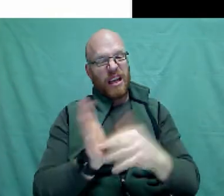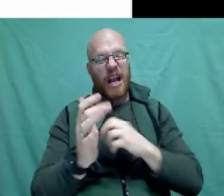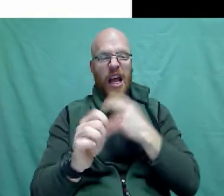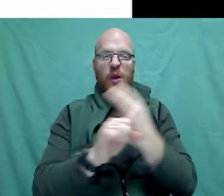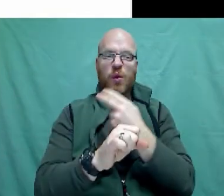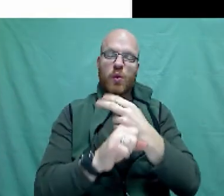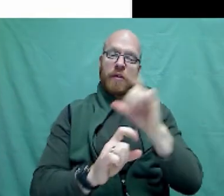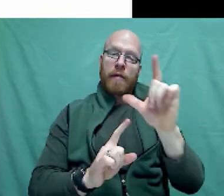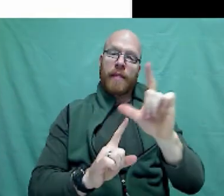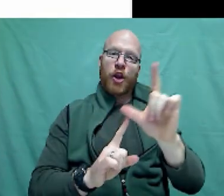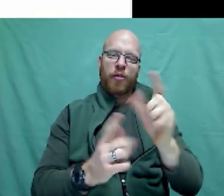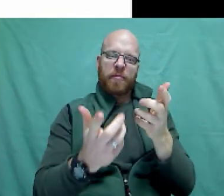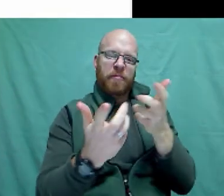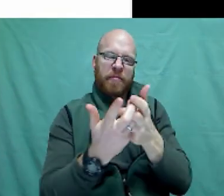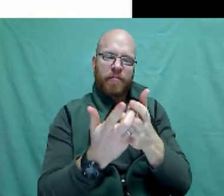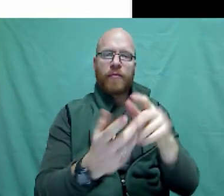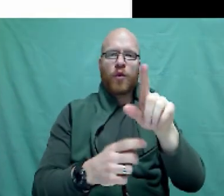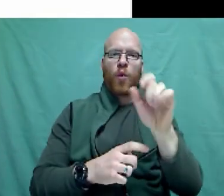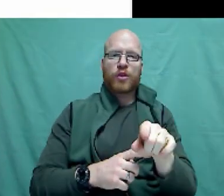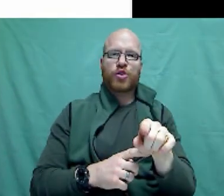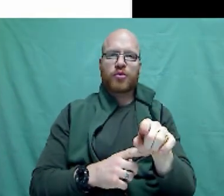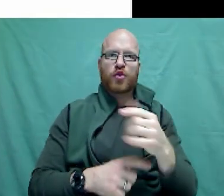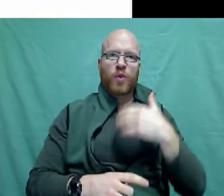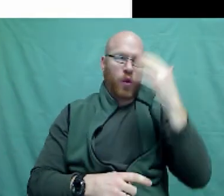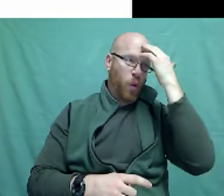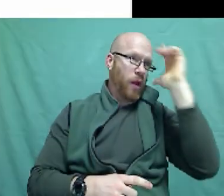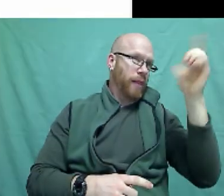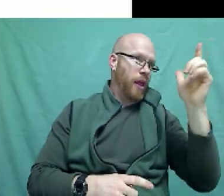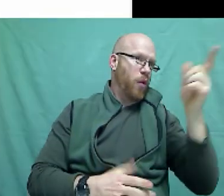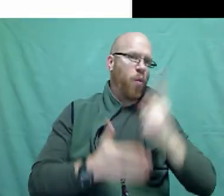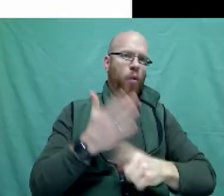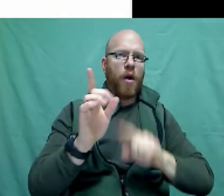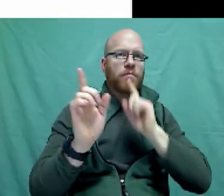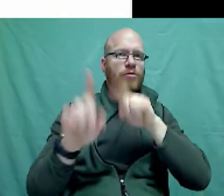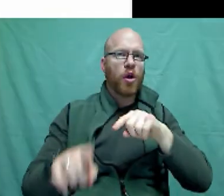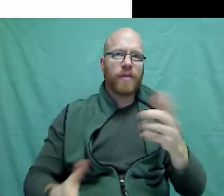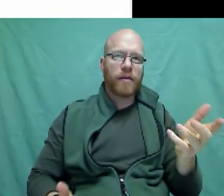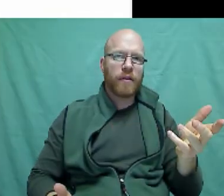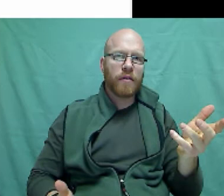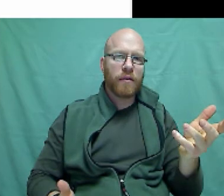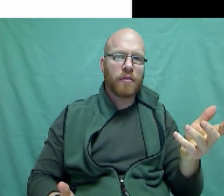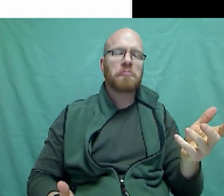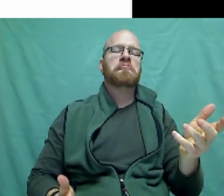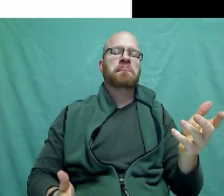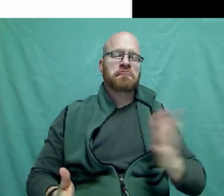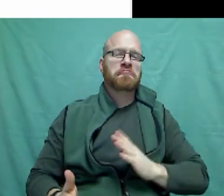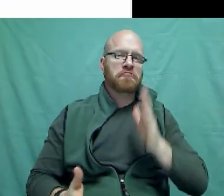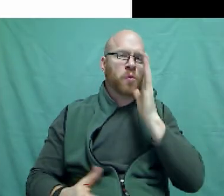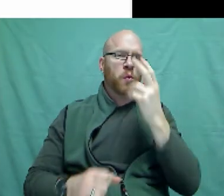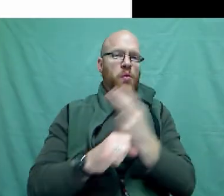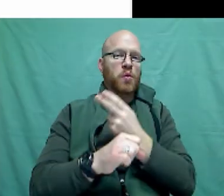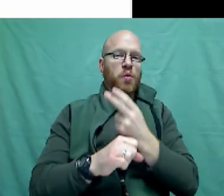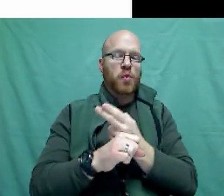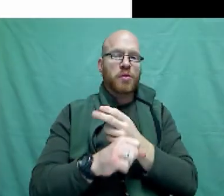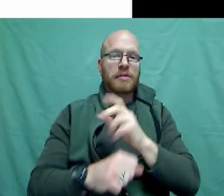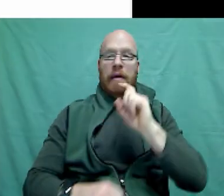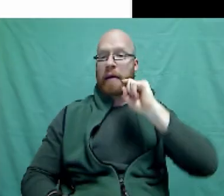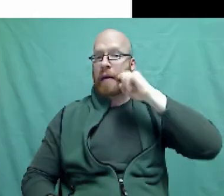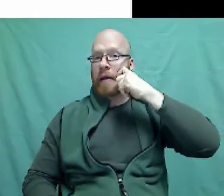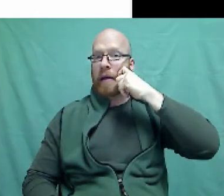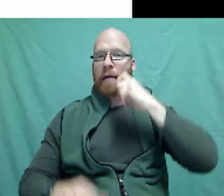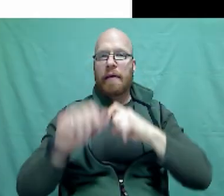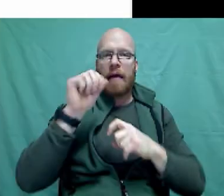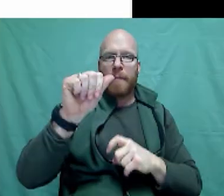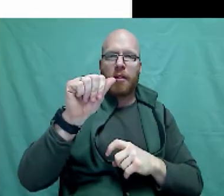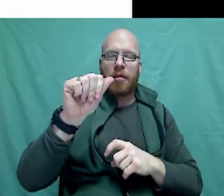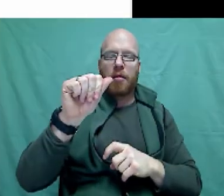are our unknowns. Now using variables, I use letters that will make sense in the problem we're solving. I'll